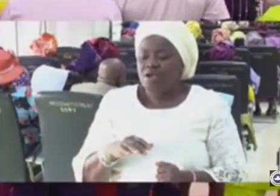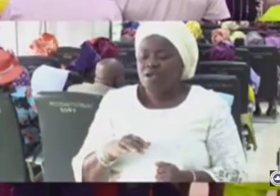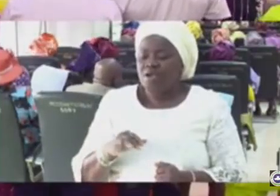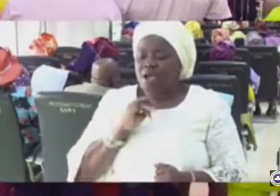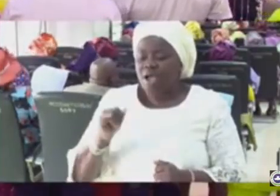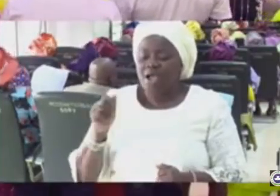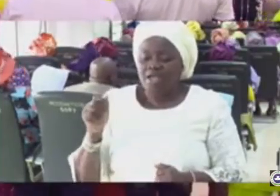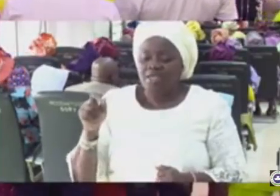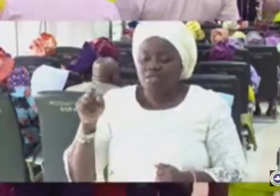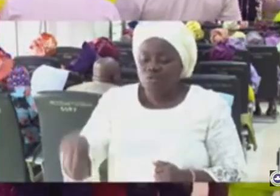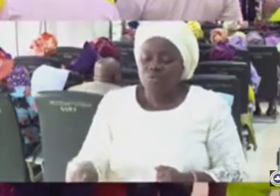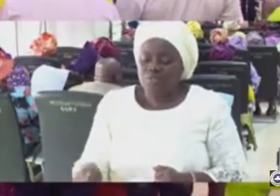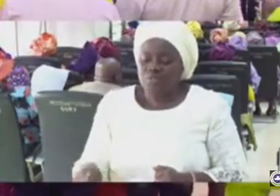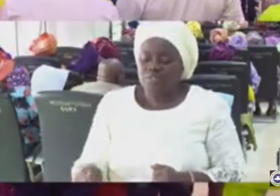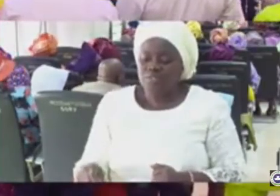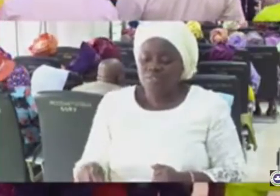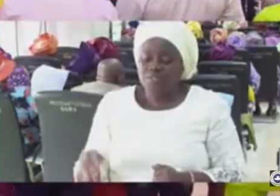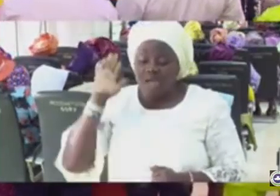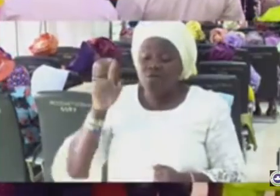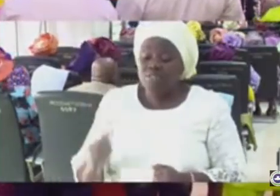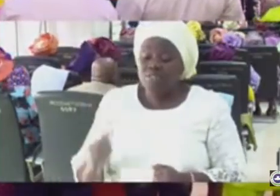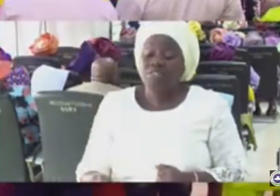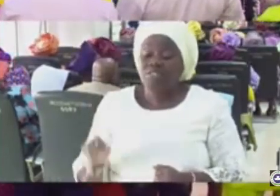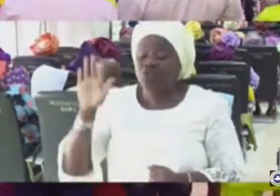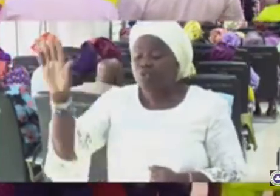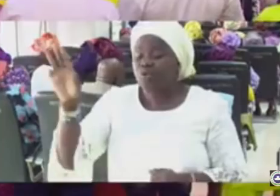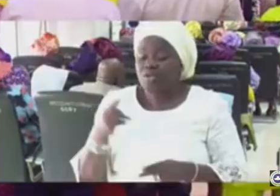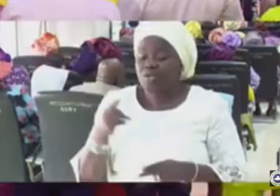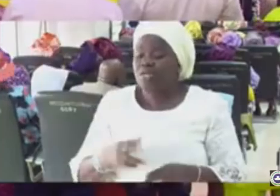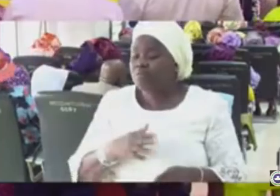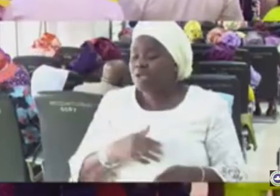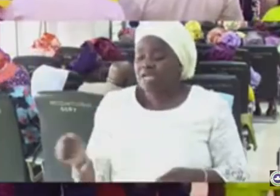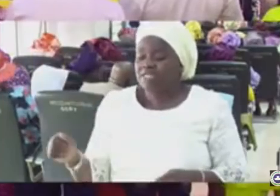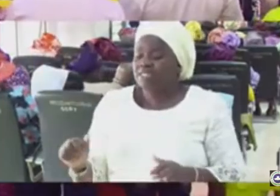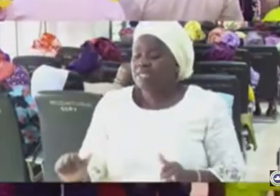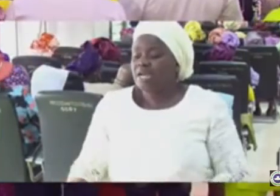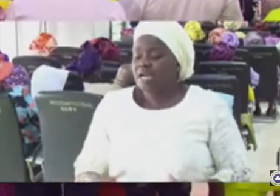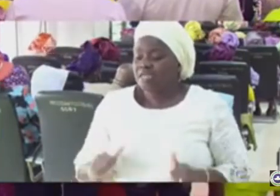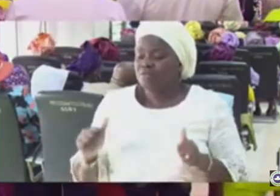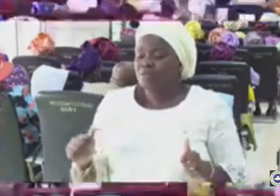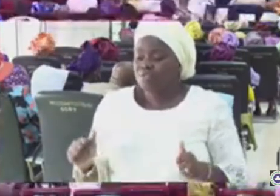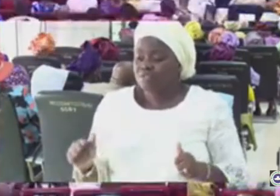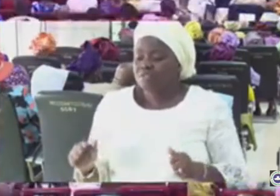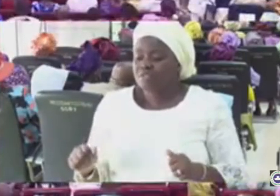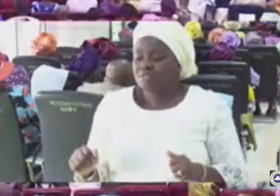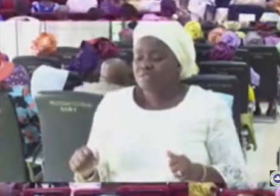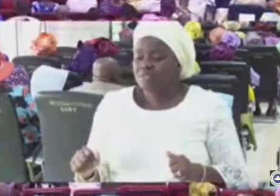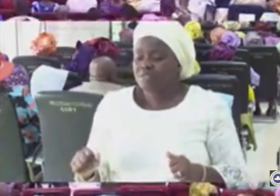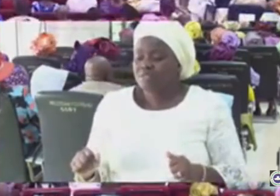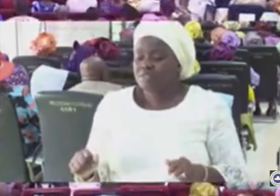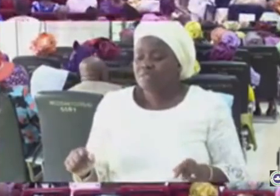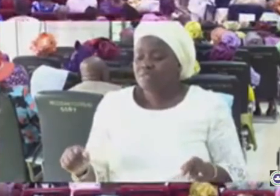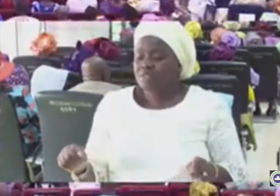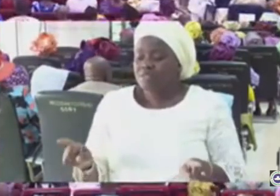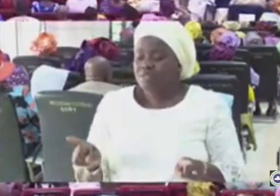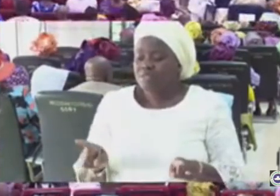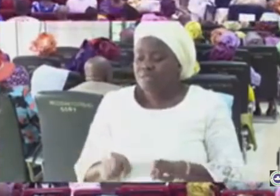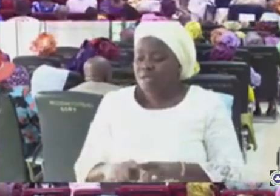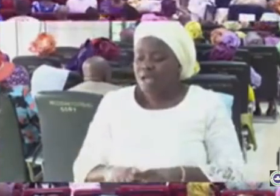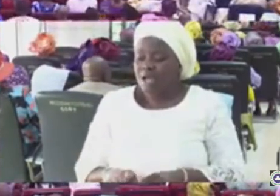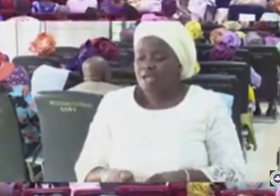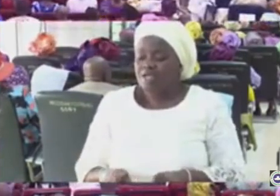counselors will please come and attend to them where they are, and just give them a card to fill so